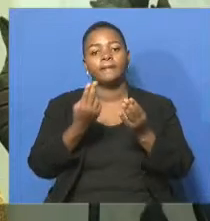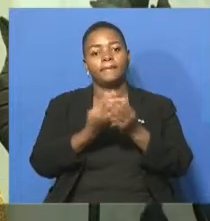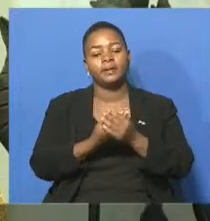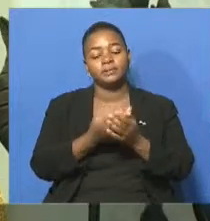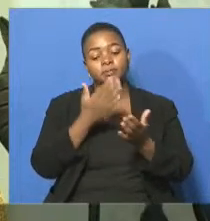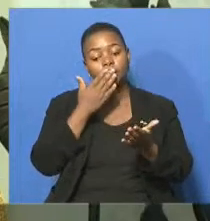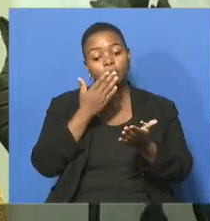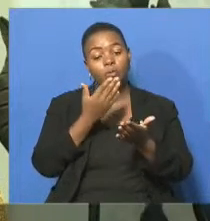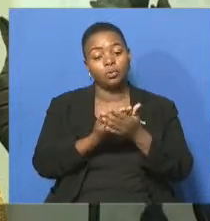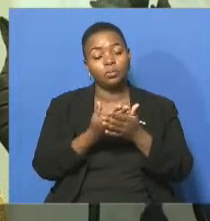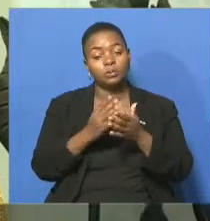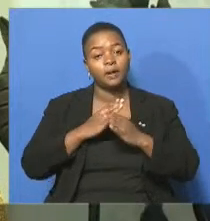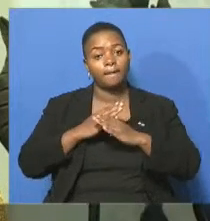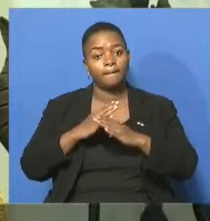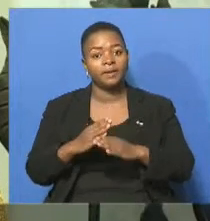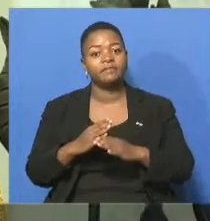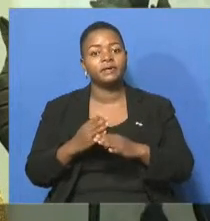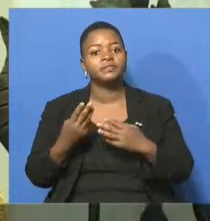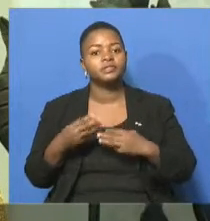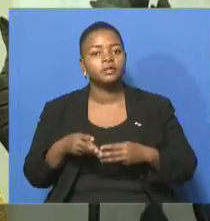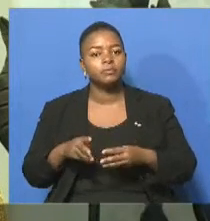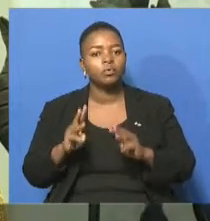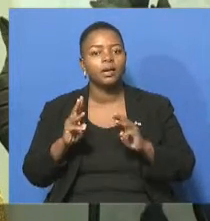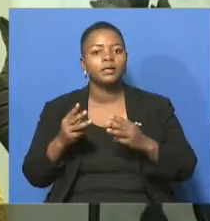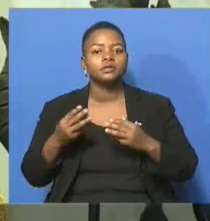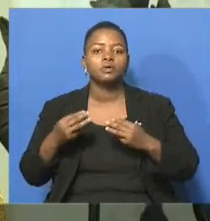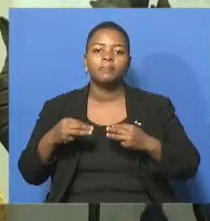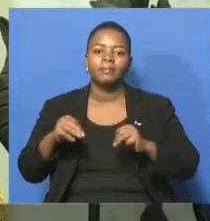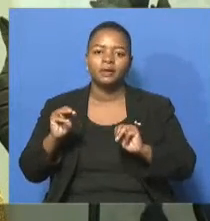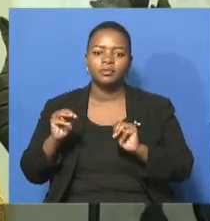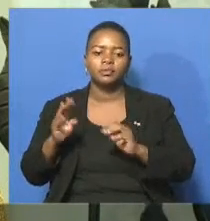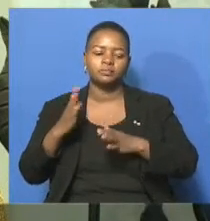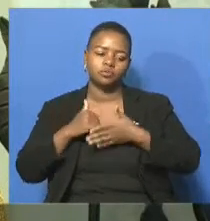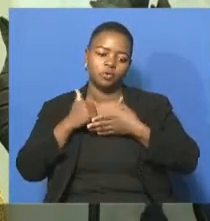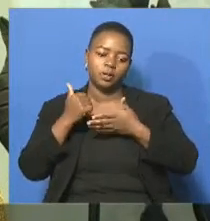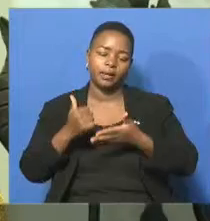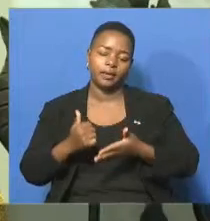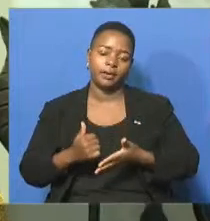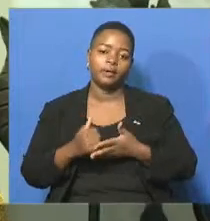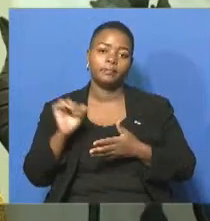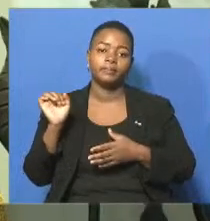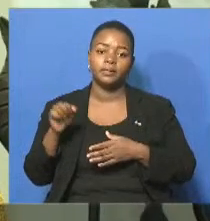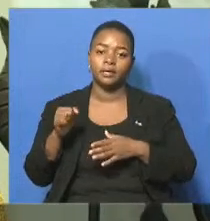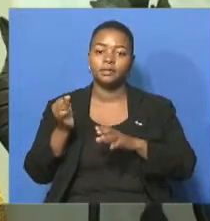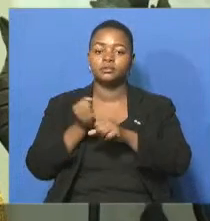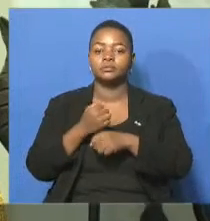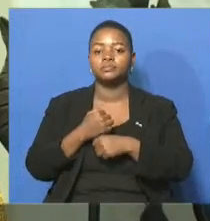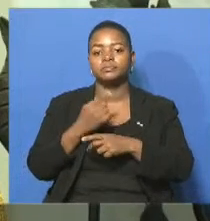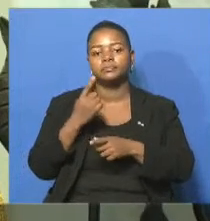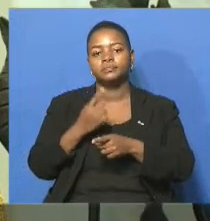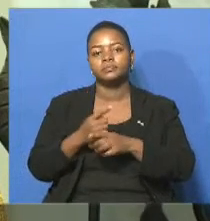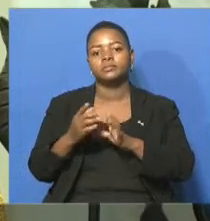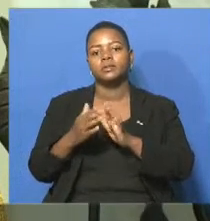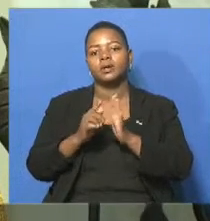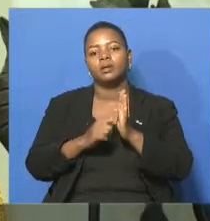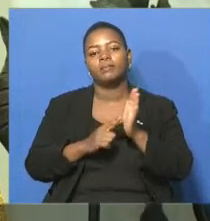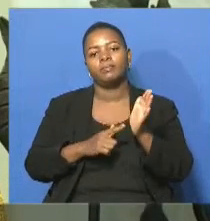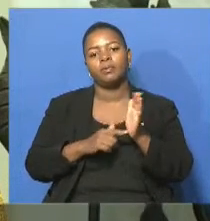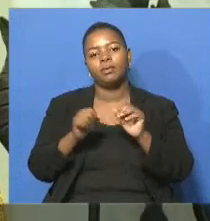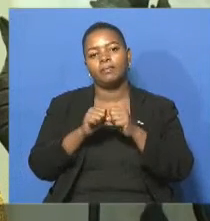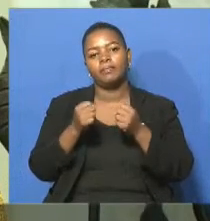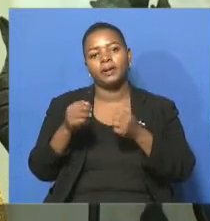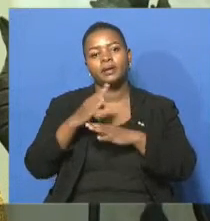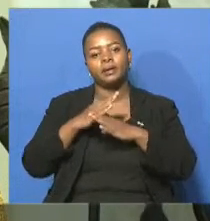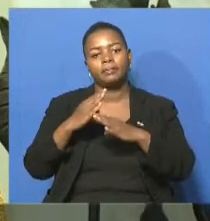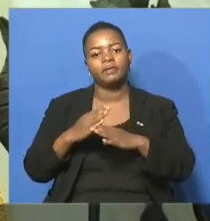effective prevention partnerships that could help in ensuring crime